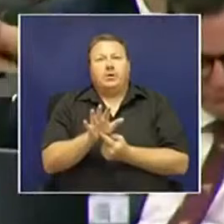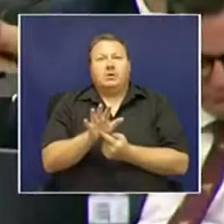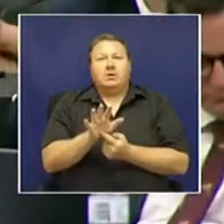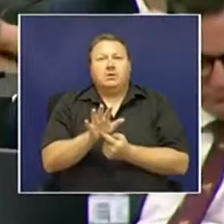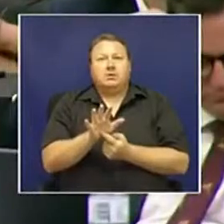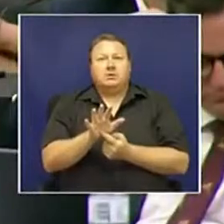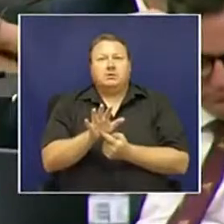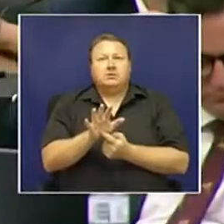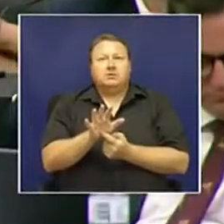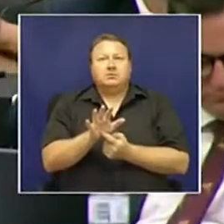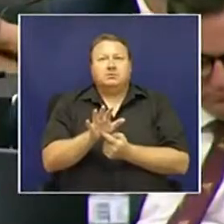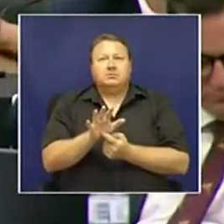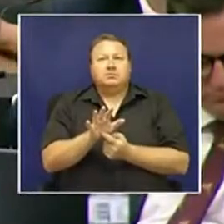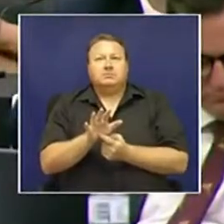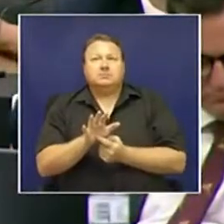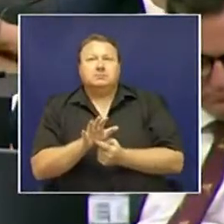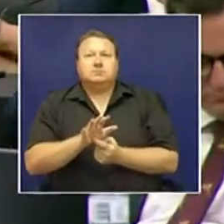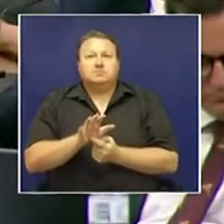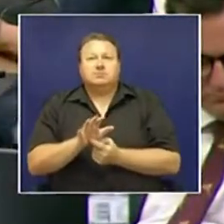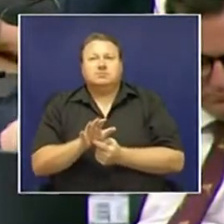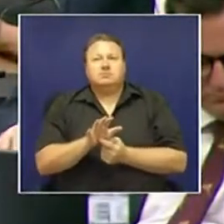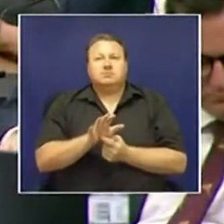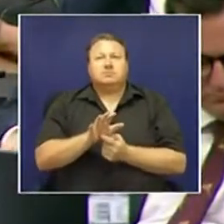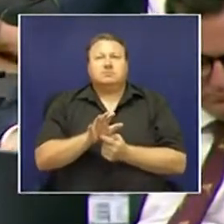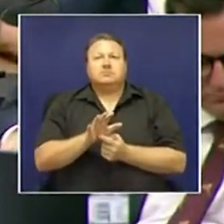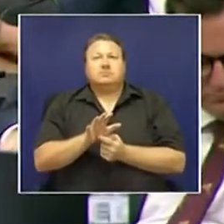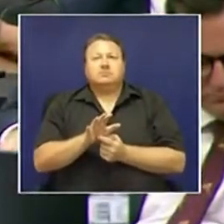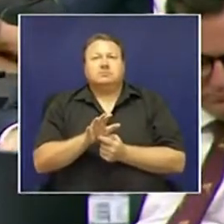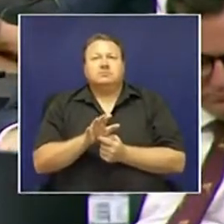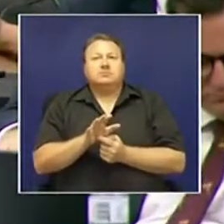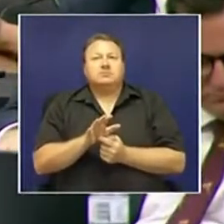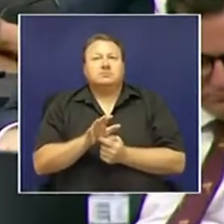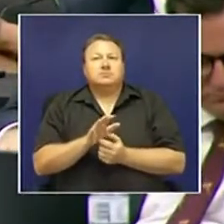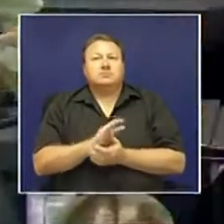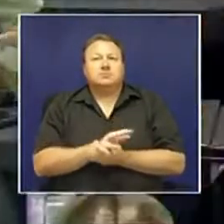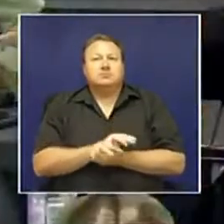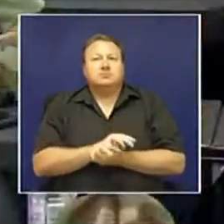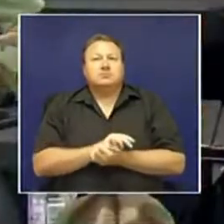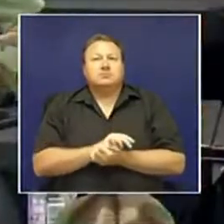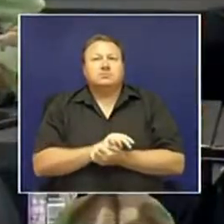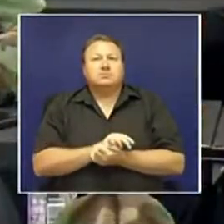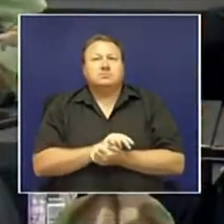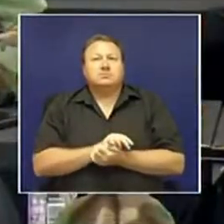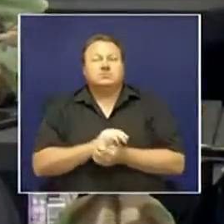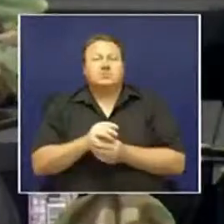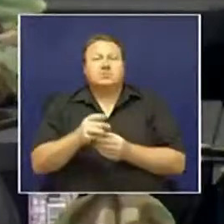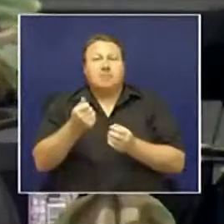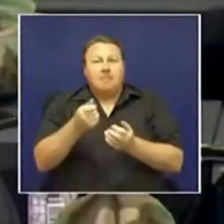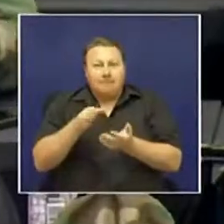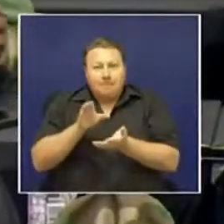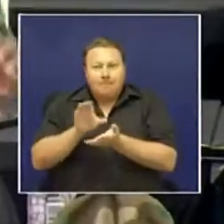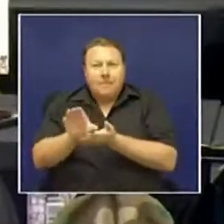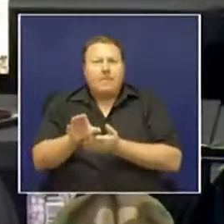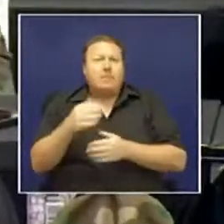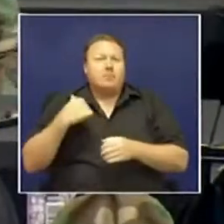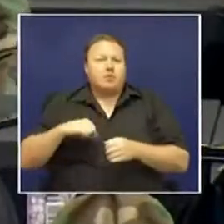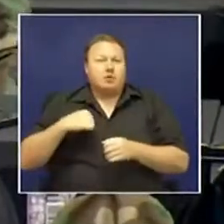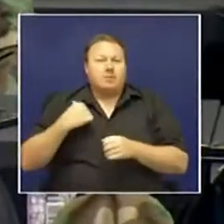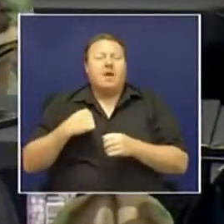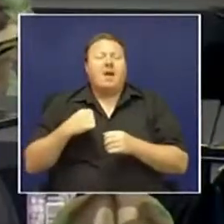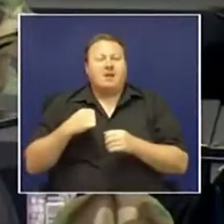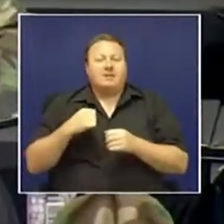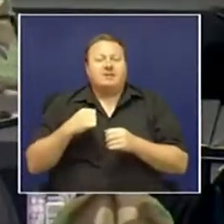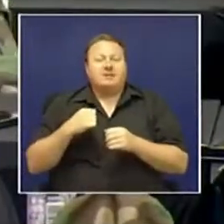although the quantum that goes to to municipalities is increasing, but as a percentage of the